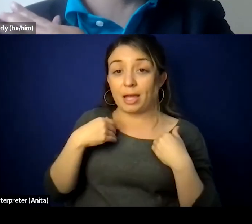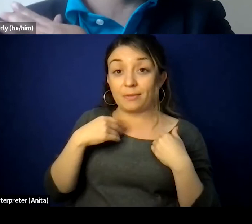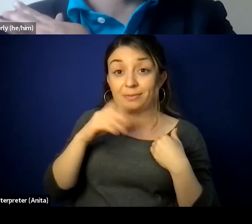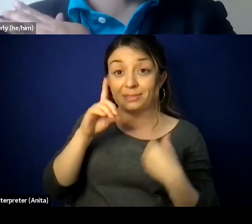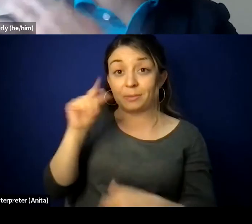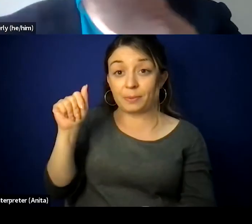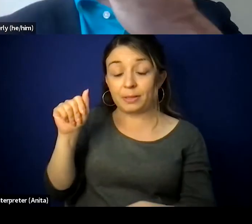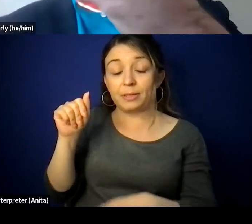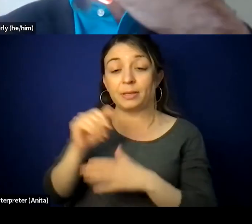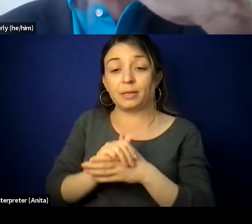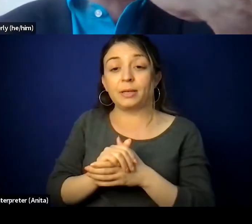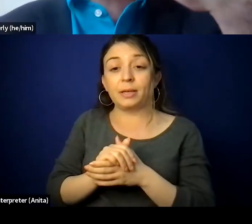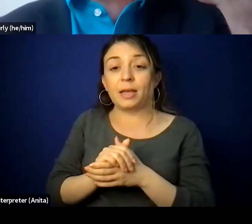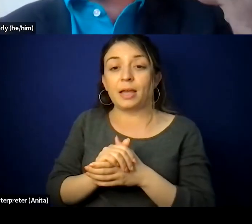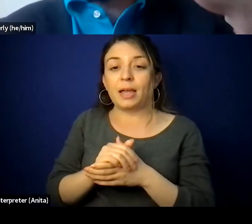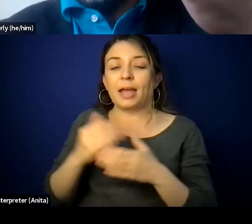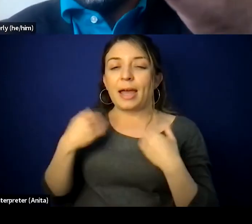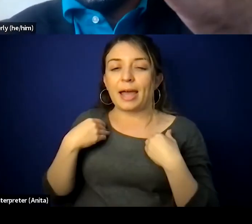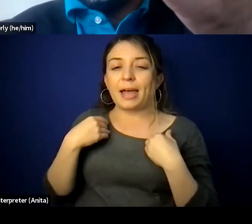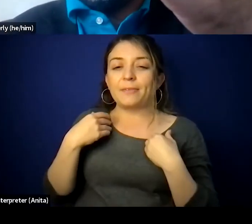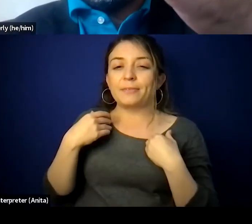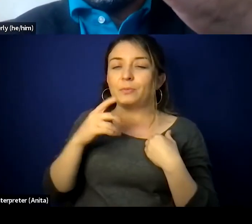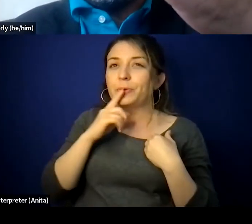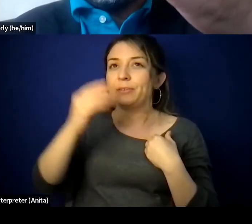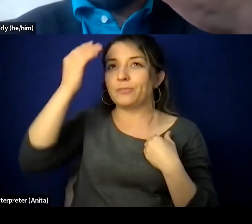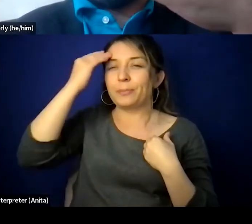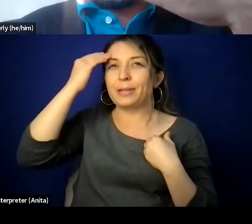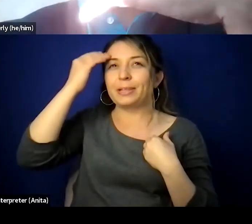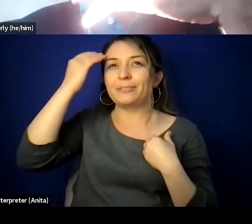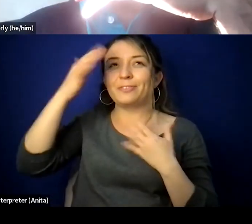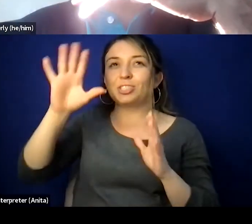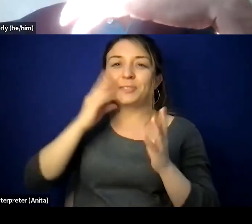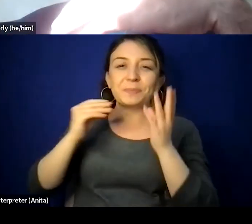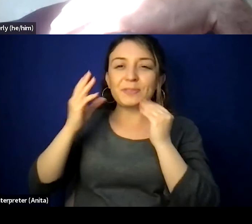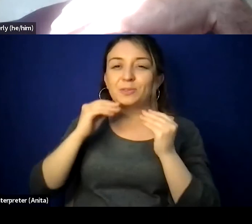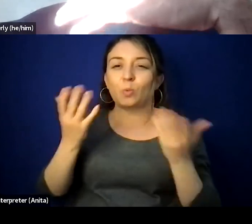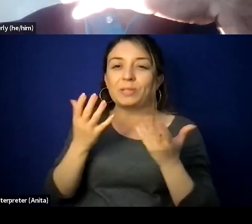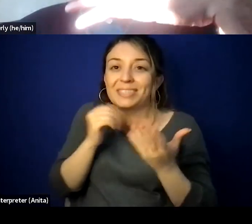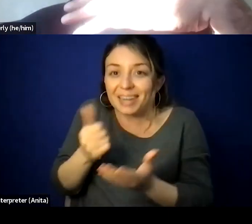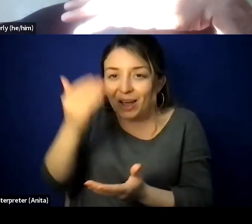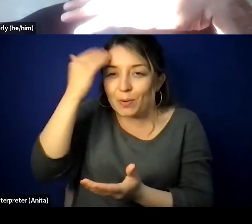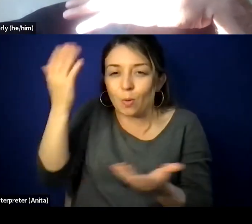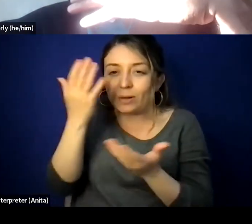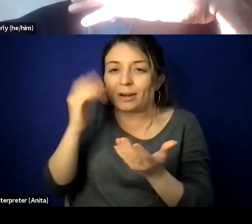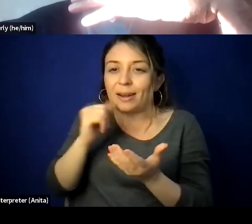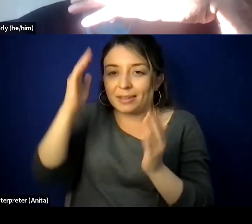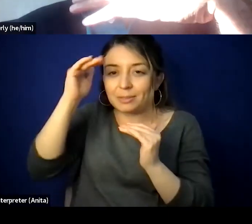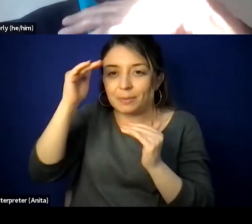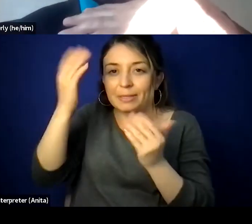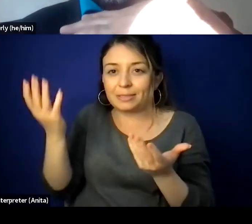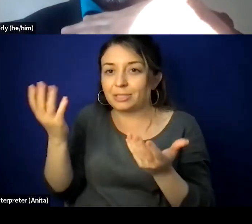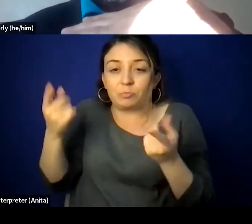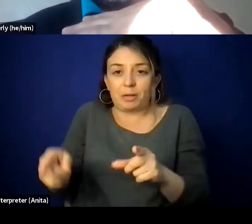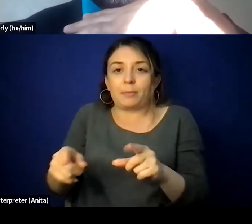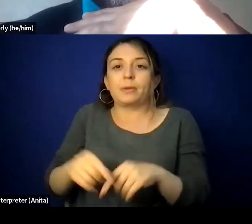that there's a familiarity with the unknown. When I think about my own life, there's nothing in